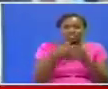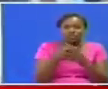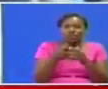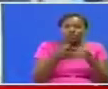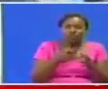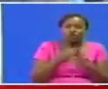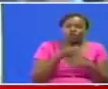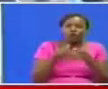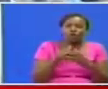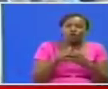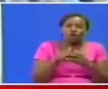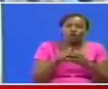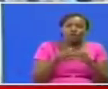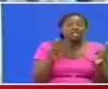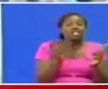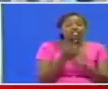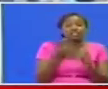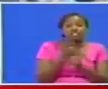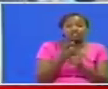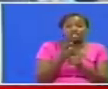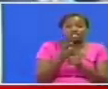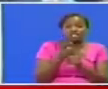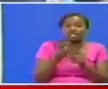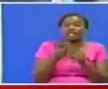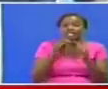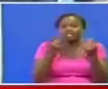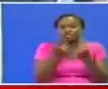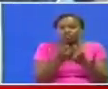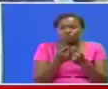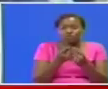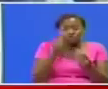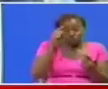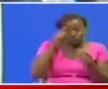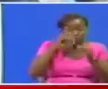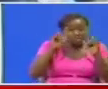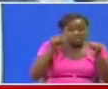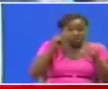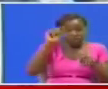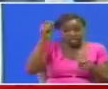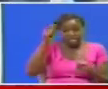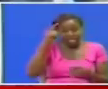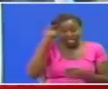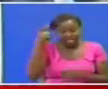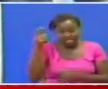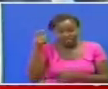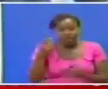life in pursuit of the ideas of a new Kenyan dream. It